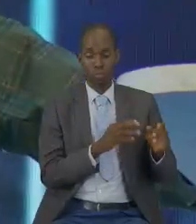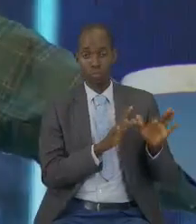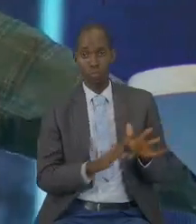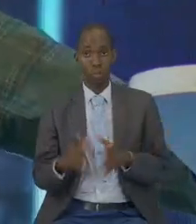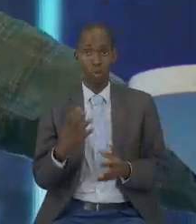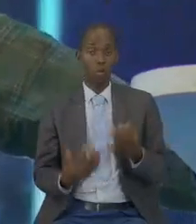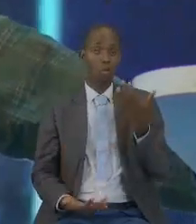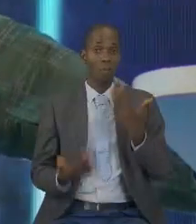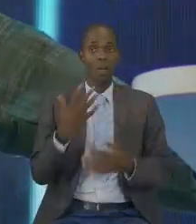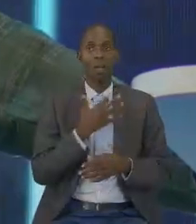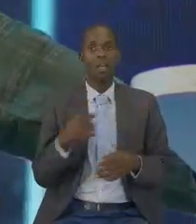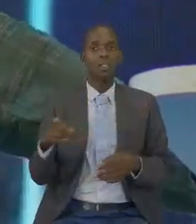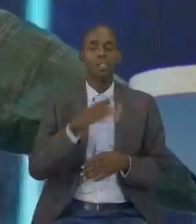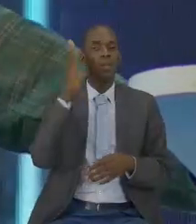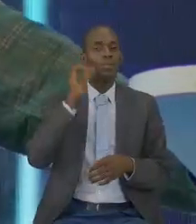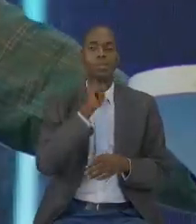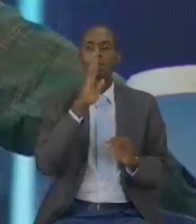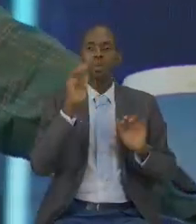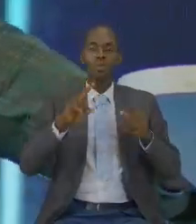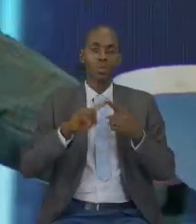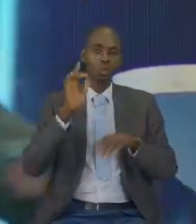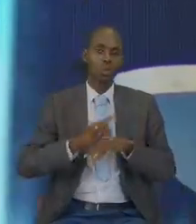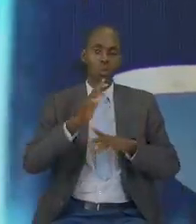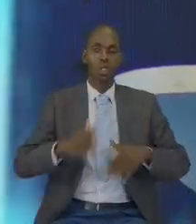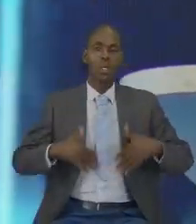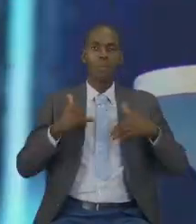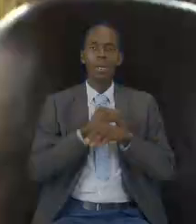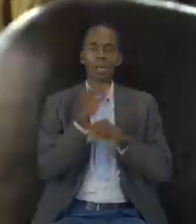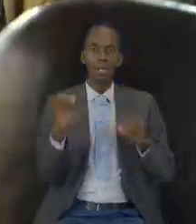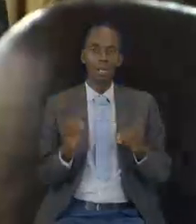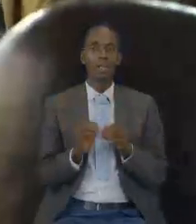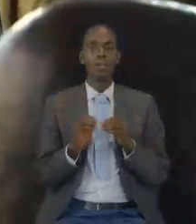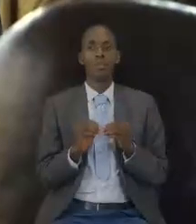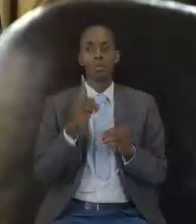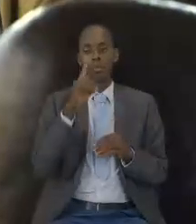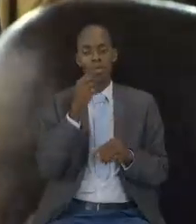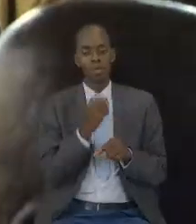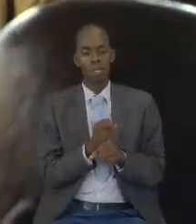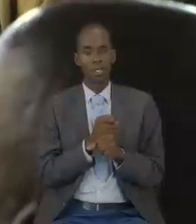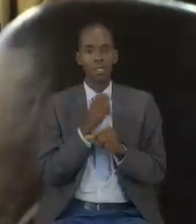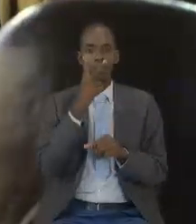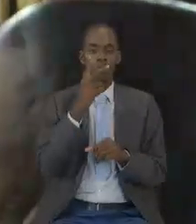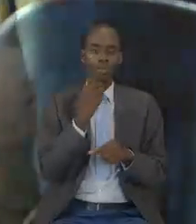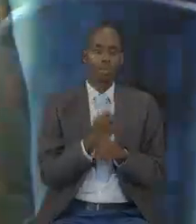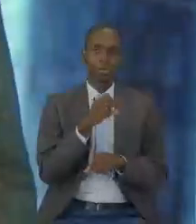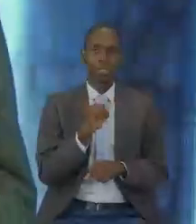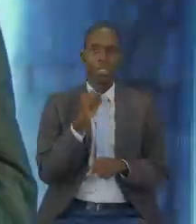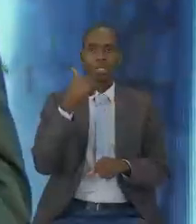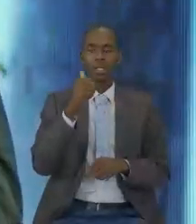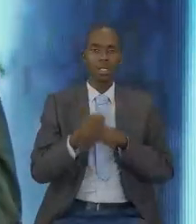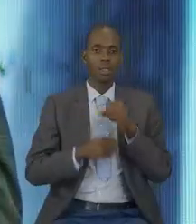and they will not be able to touch your life anymore. 1 year, 2 years,